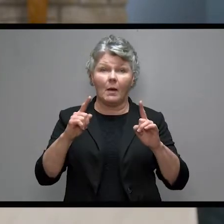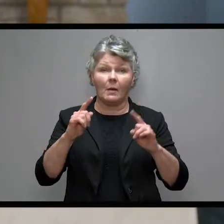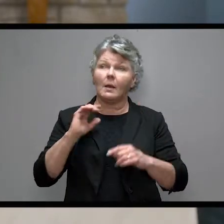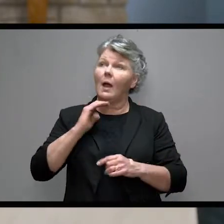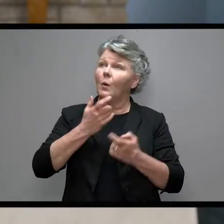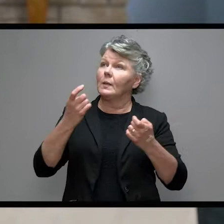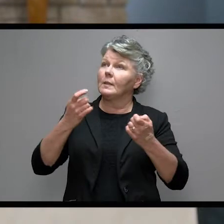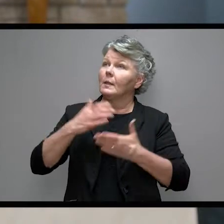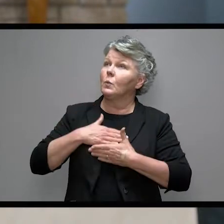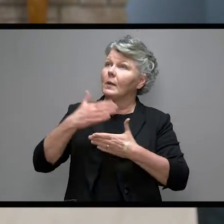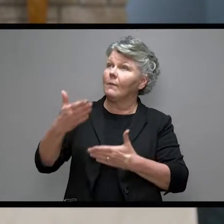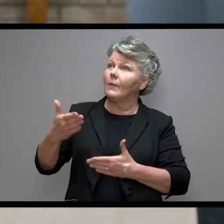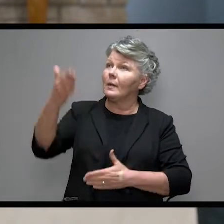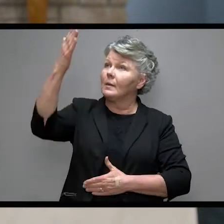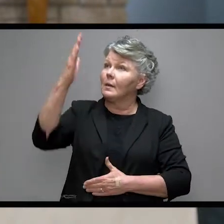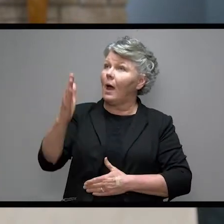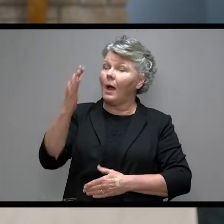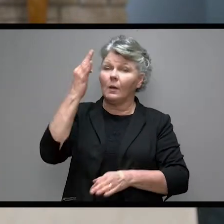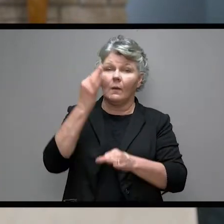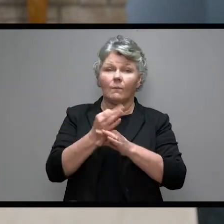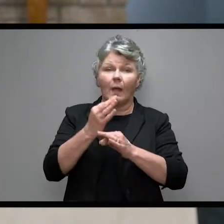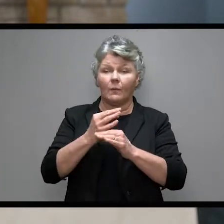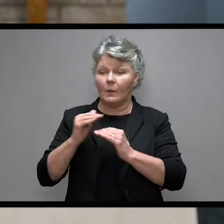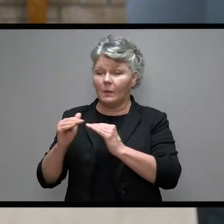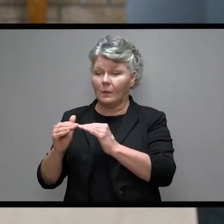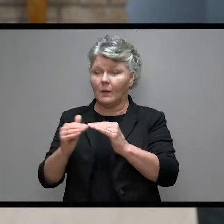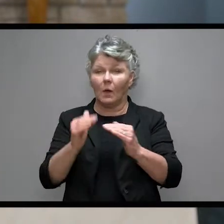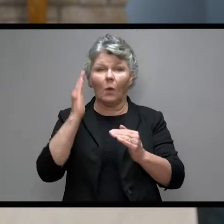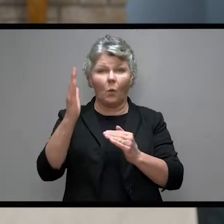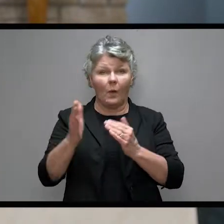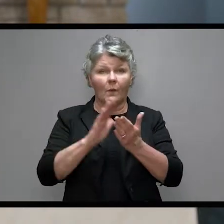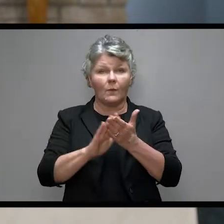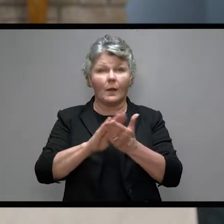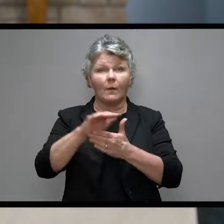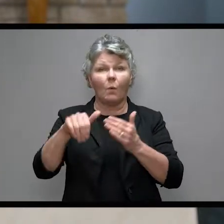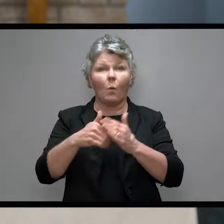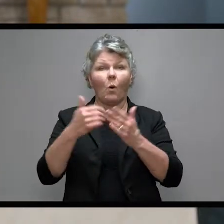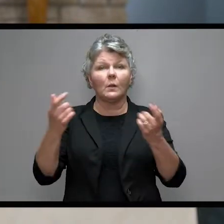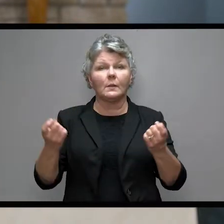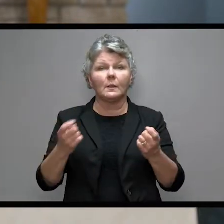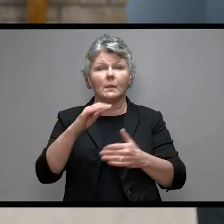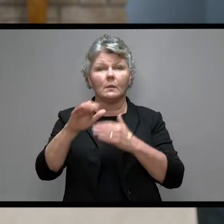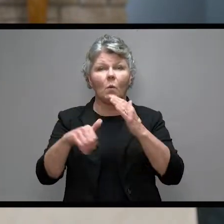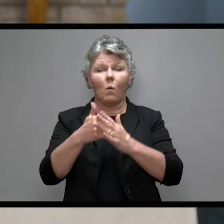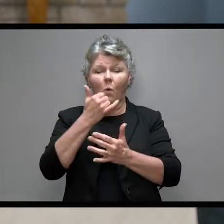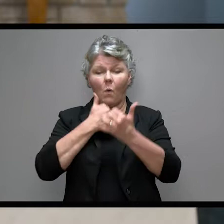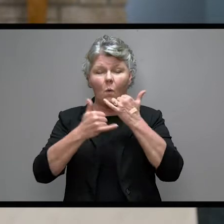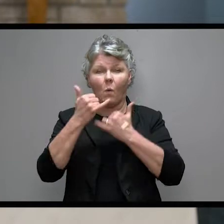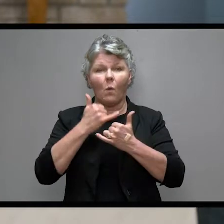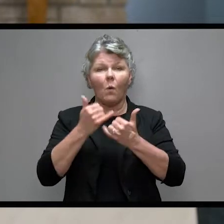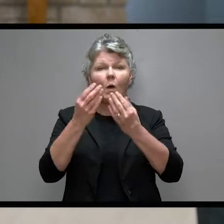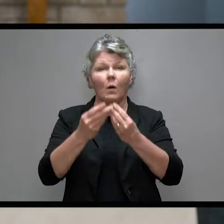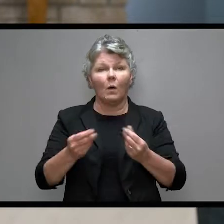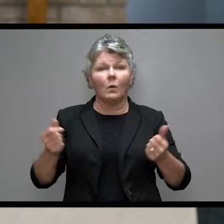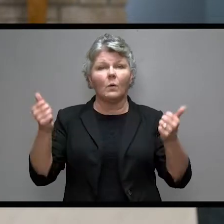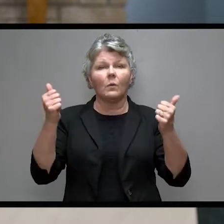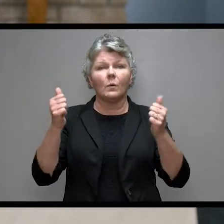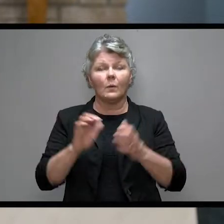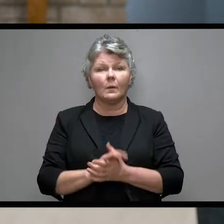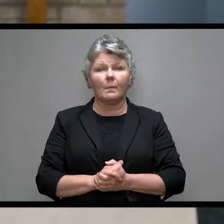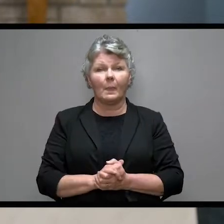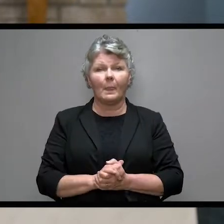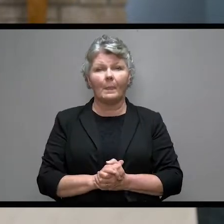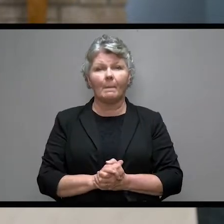But if we confess our sins, God, who is faithful and just, will forgive our sins and does cleanse us from all